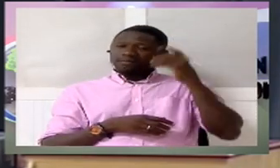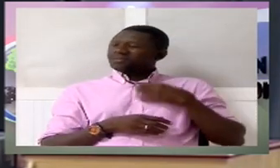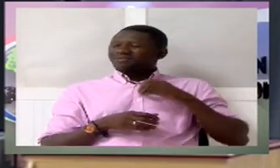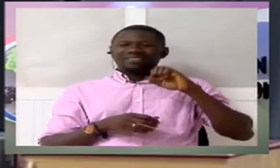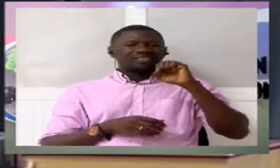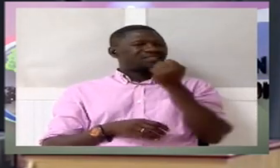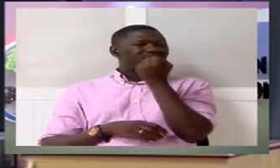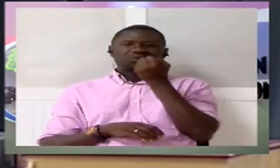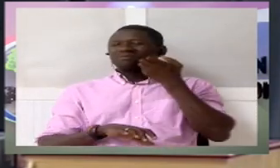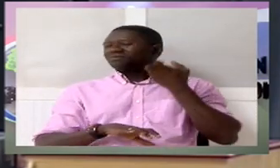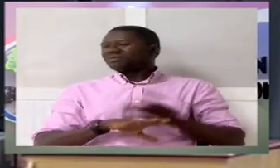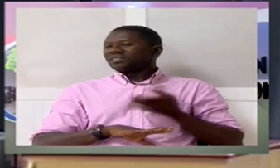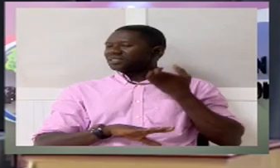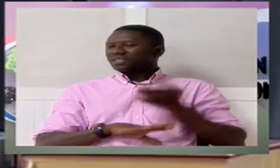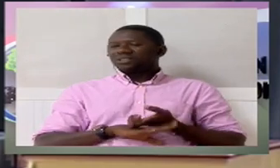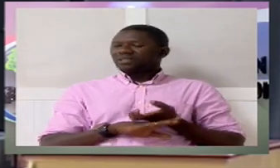it wasn't easy.